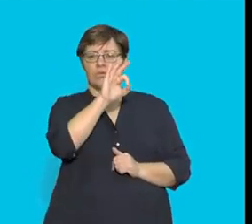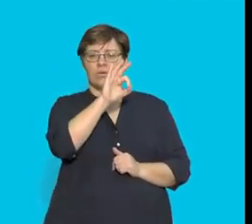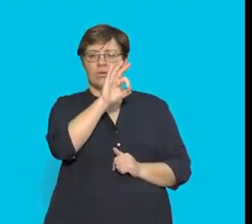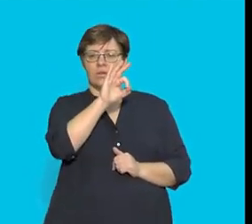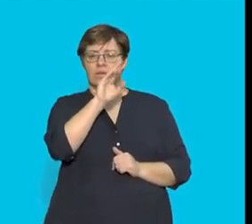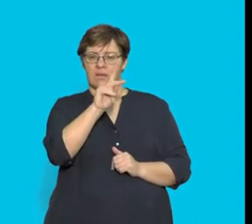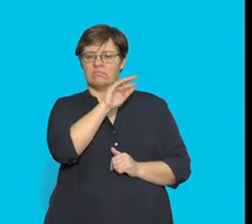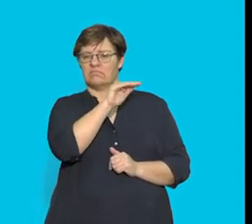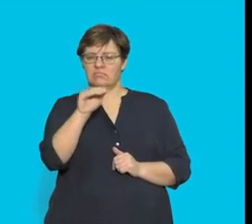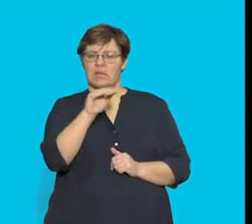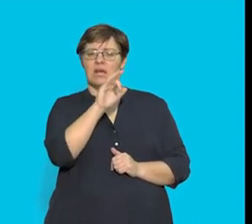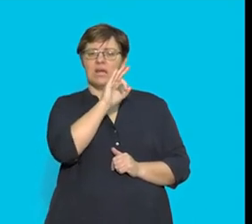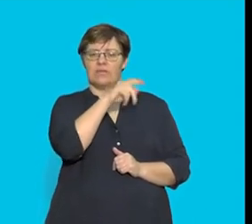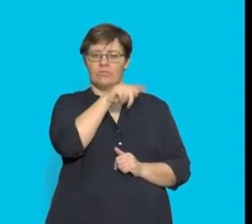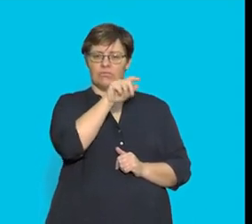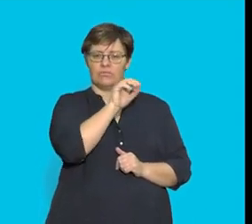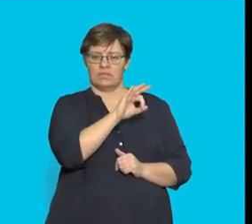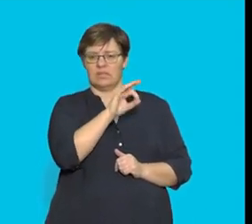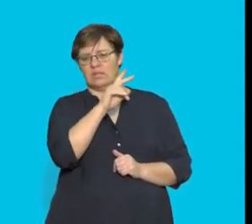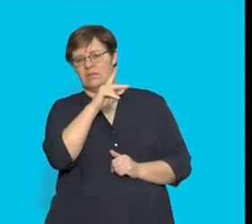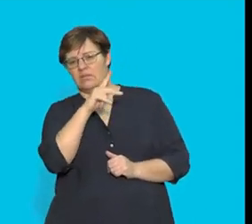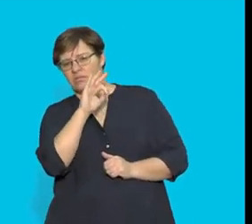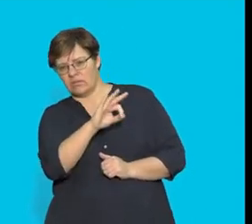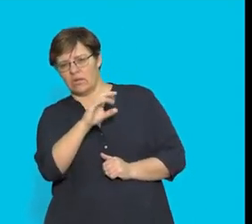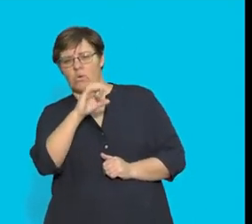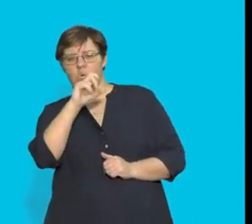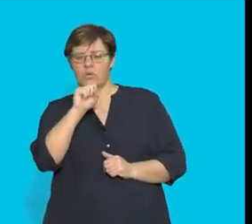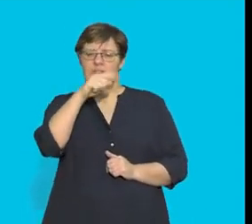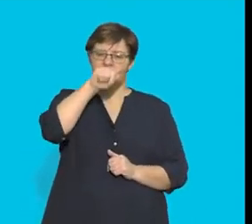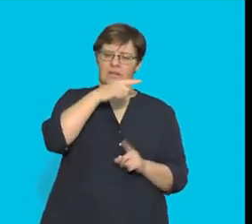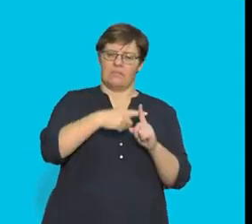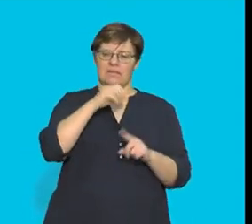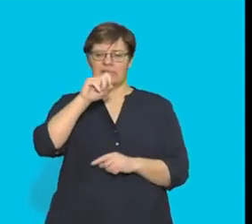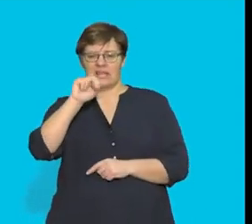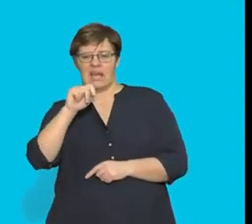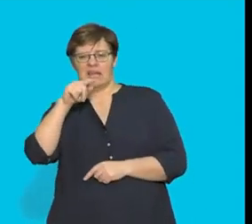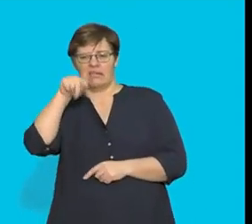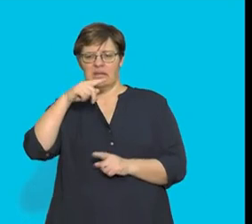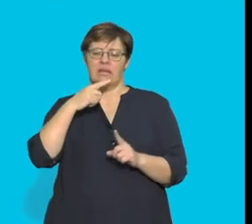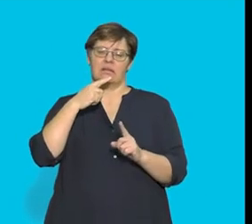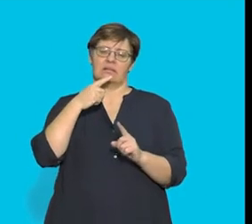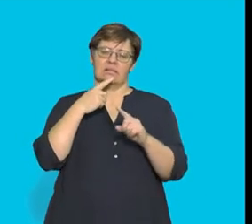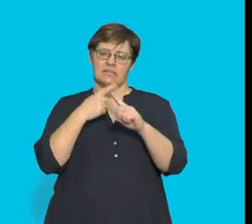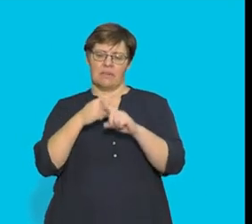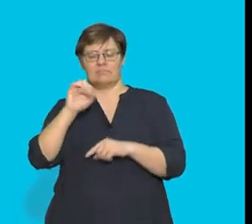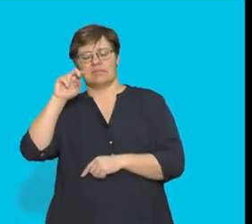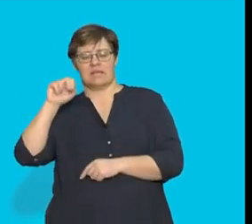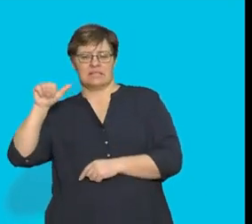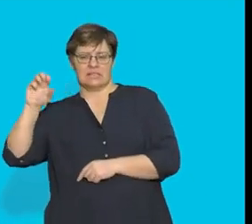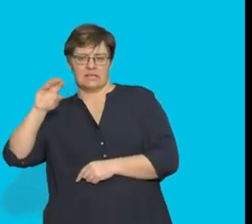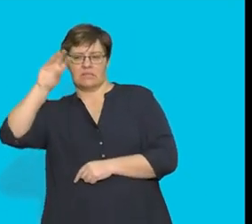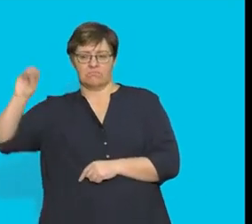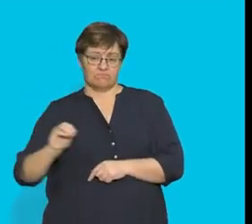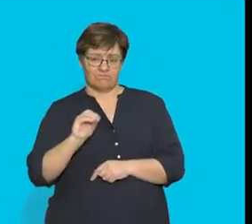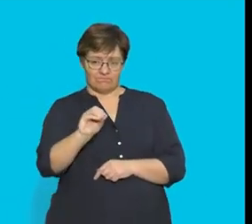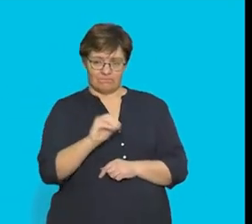over root 3 cos theta plus sine of theta times sine of 60. Now we're going to substitute